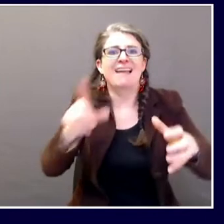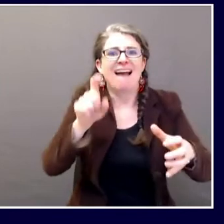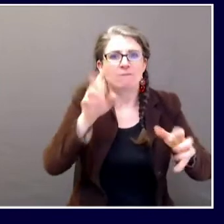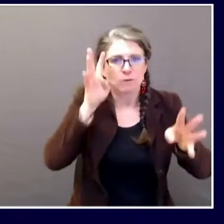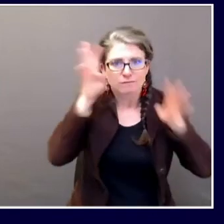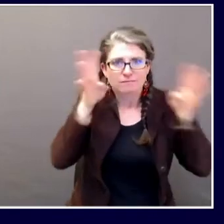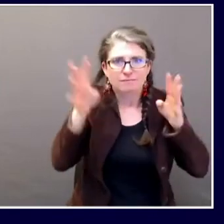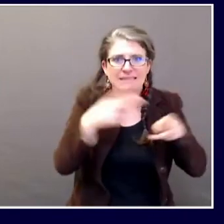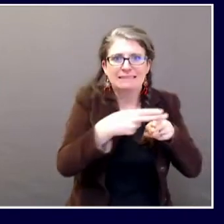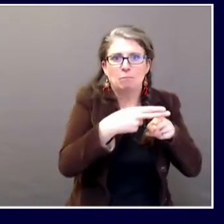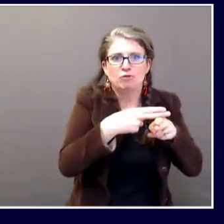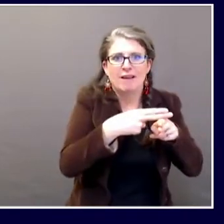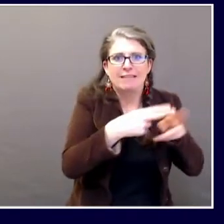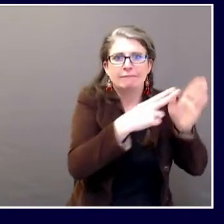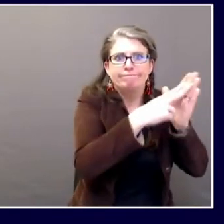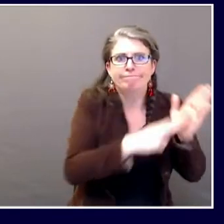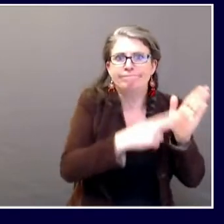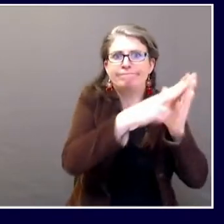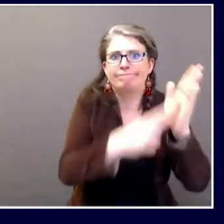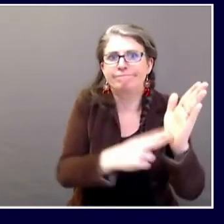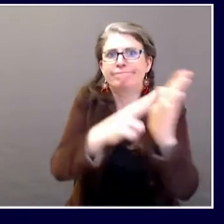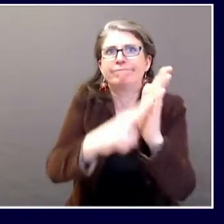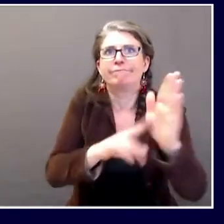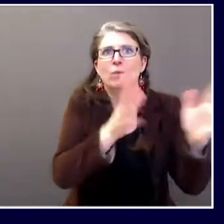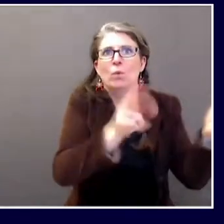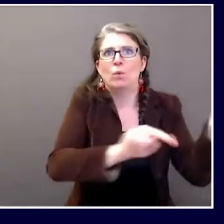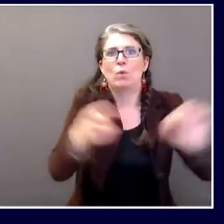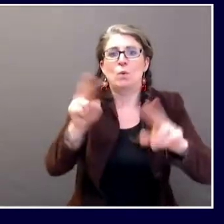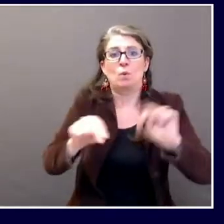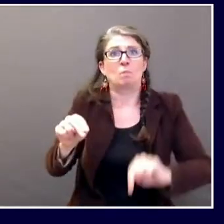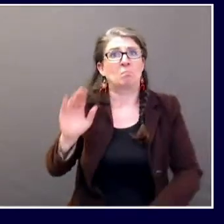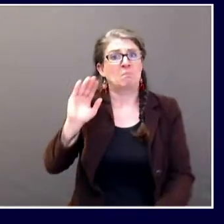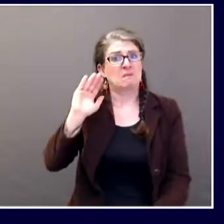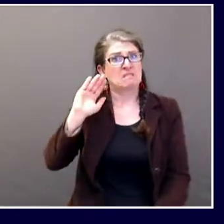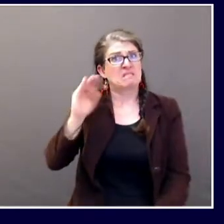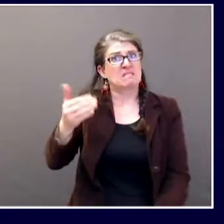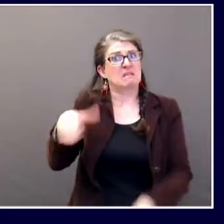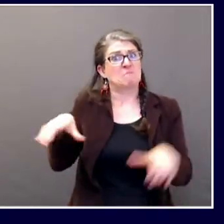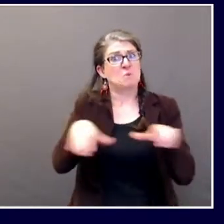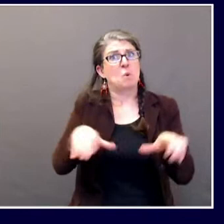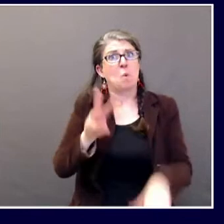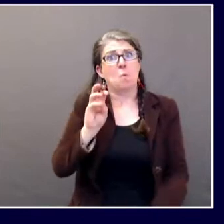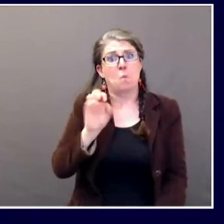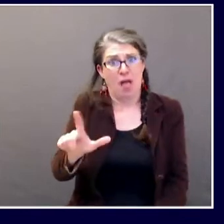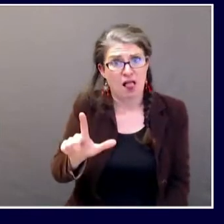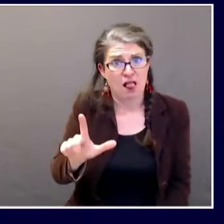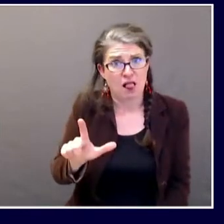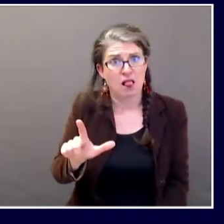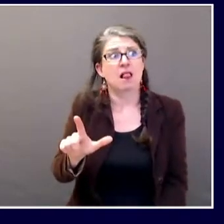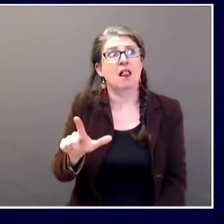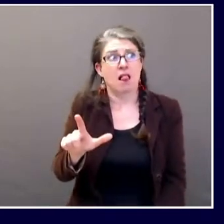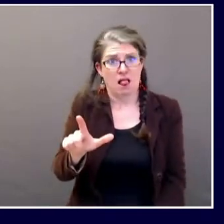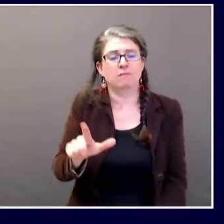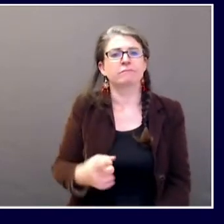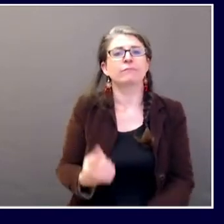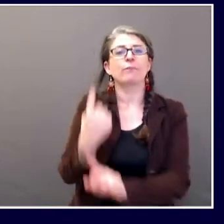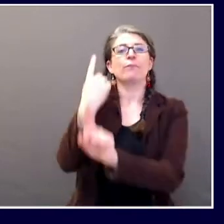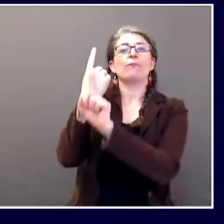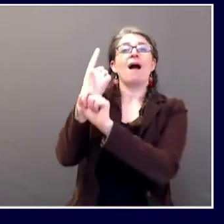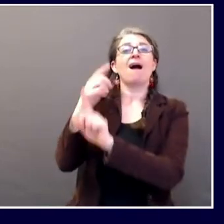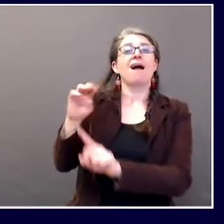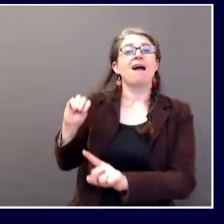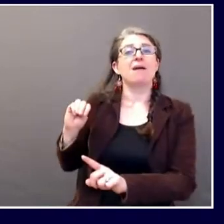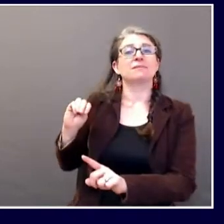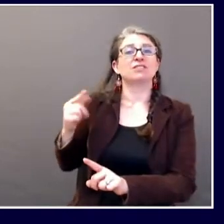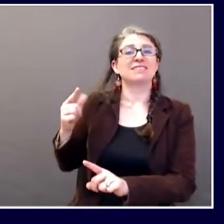there. What I will say in terms of what we are looking for from a pre-registration /